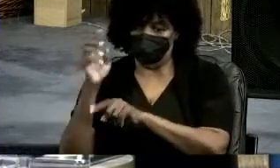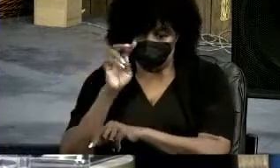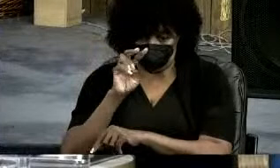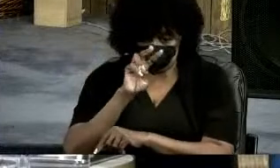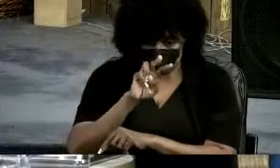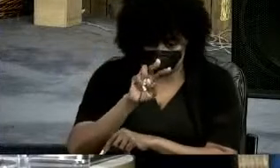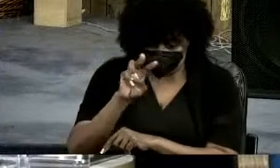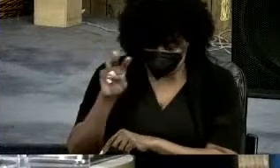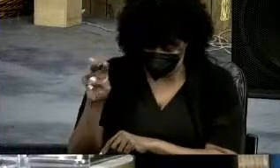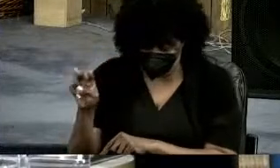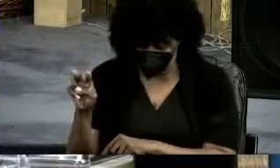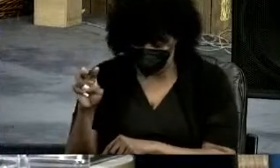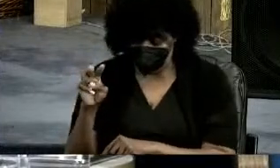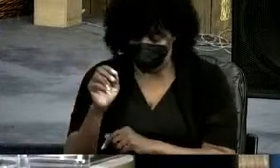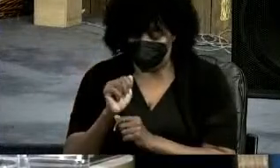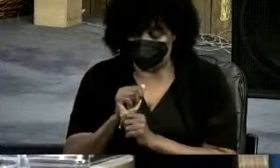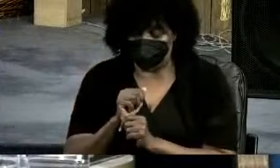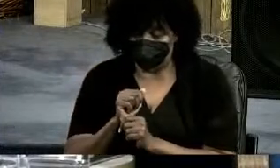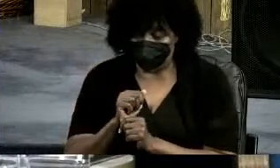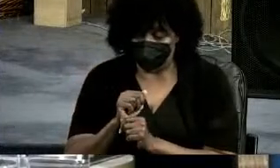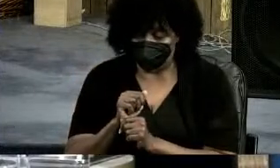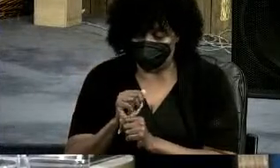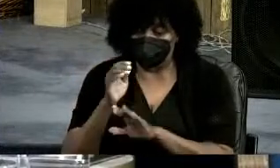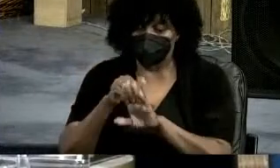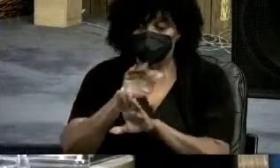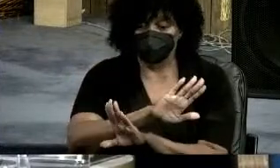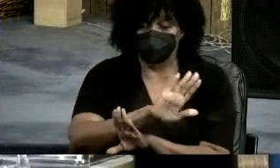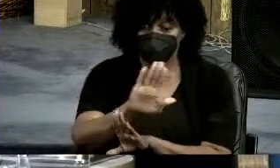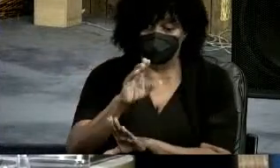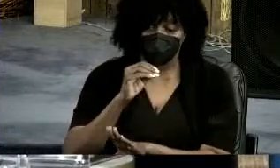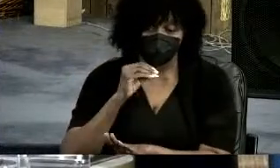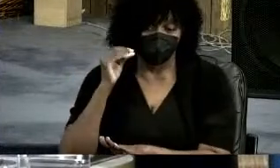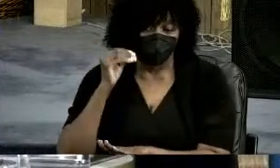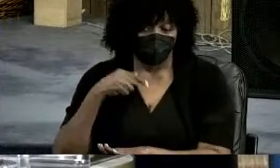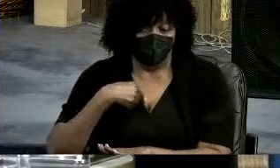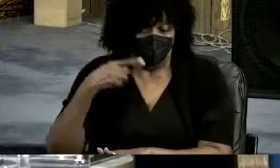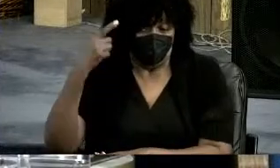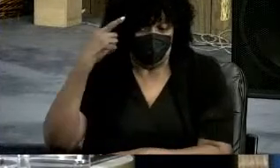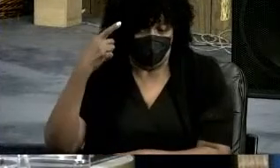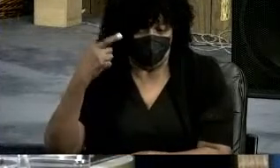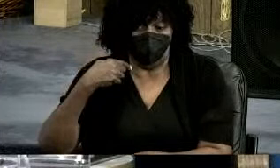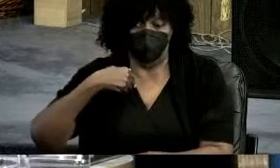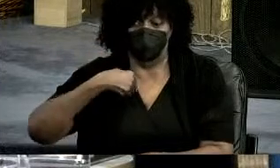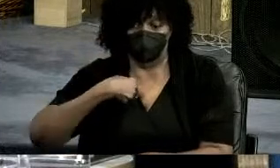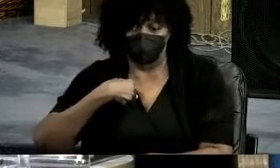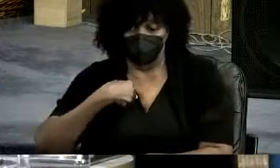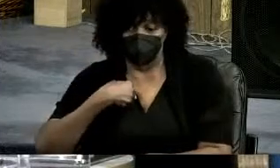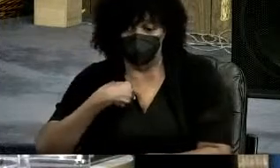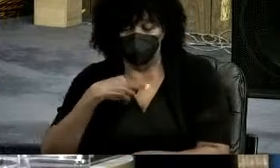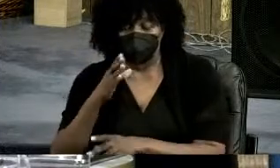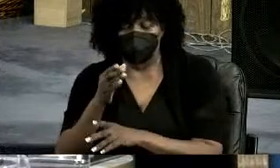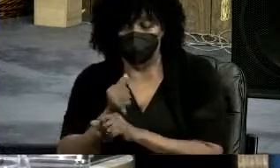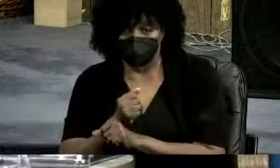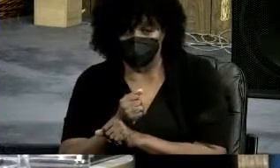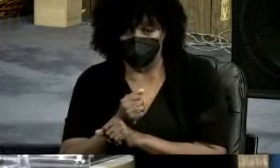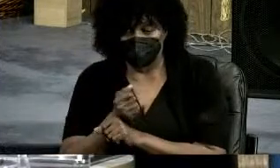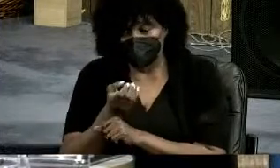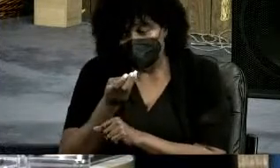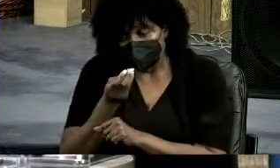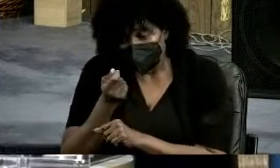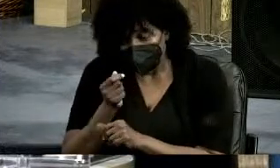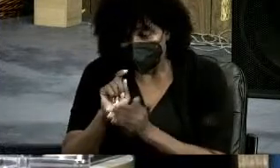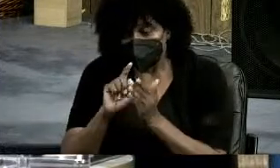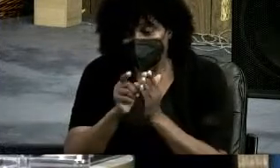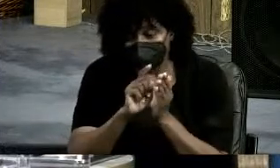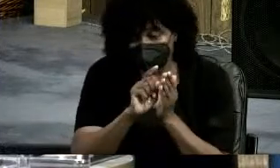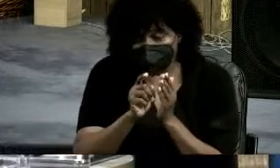had a wonderful time with them. And I thought that I was going to just get a couple of minutes with him. I thought he was going to be